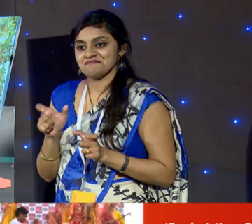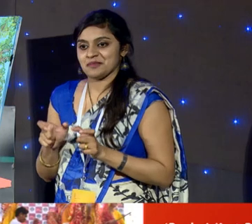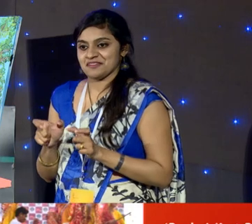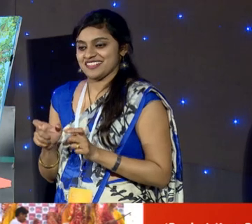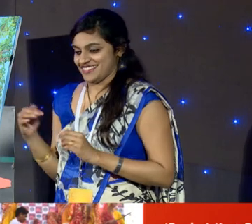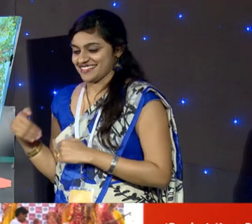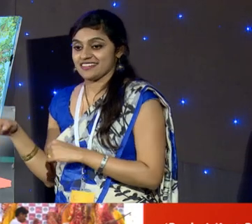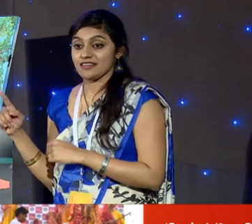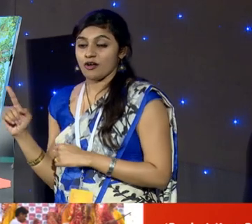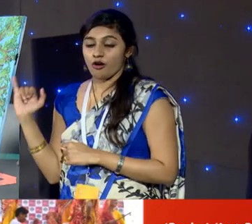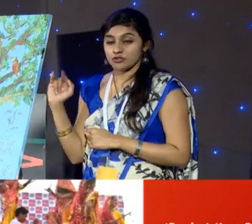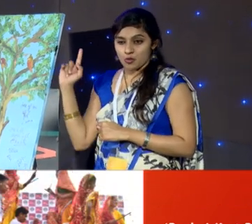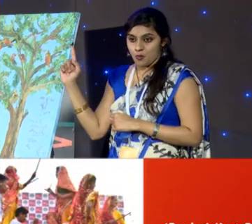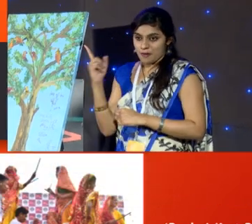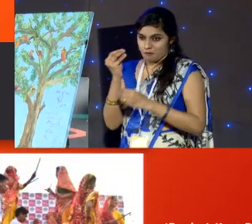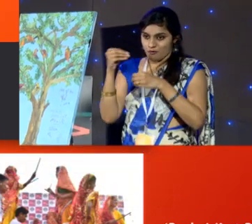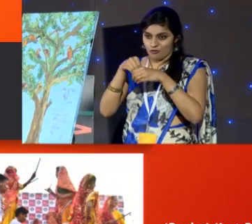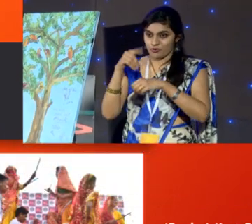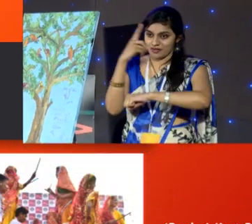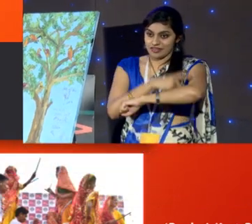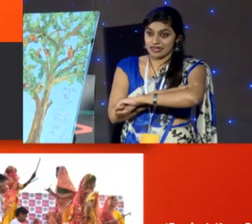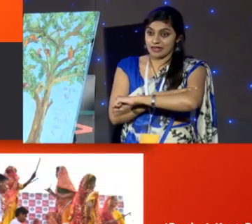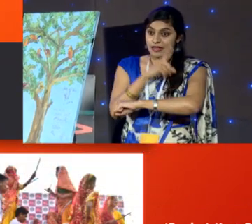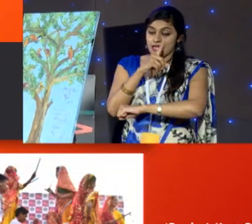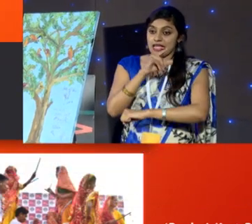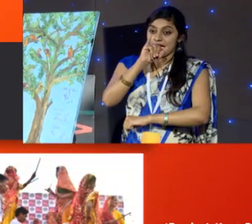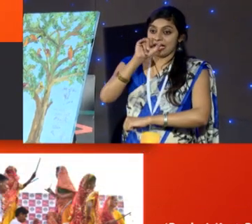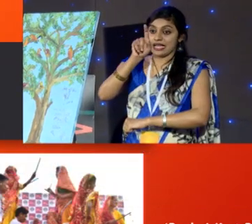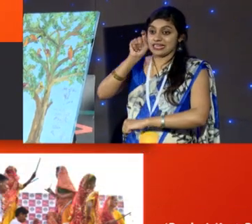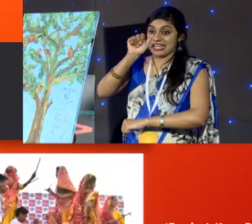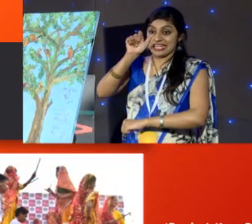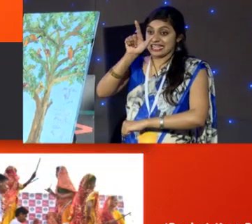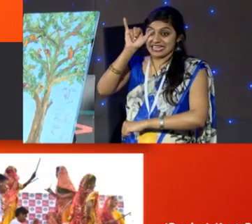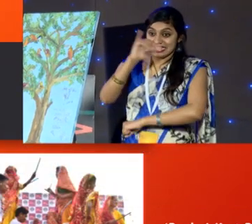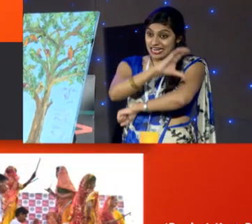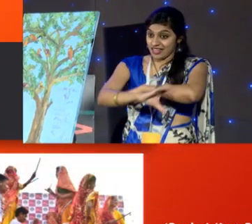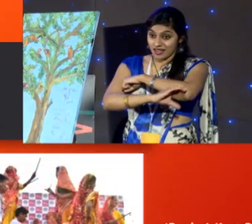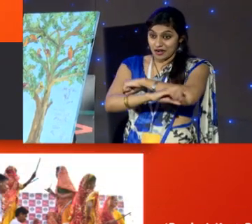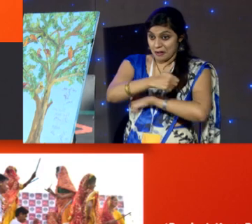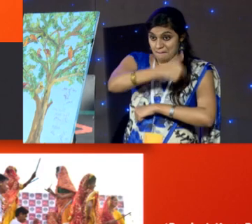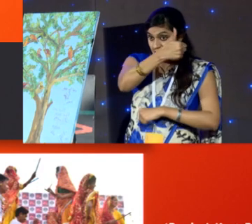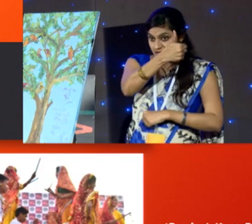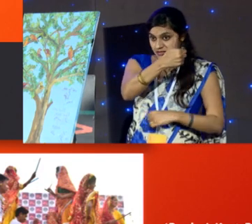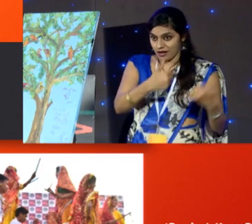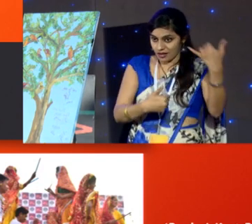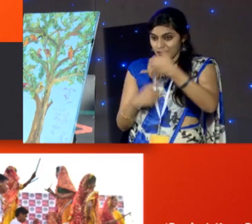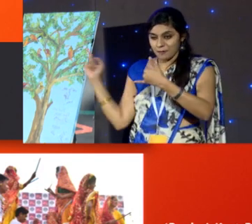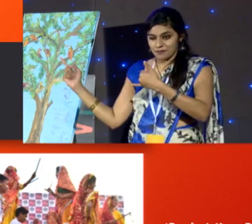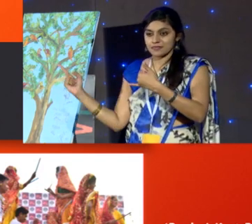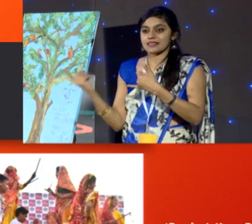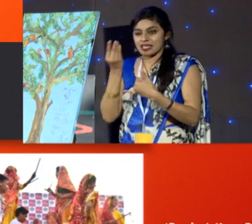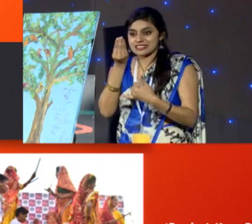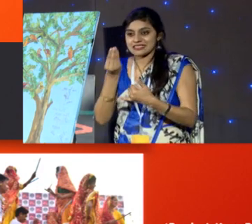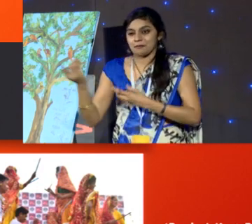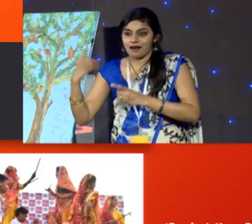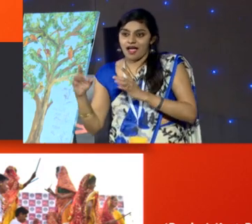ovation, and lakhs of people joined him in giving them standing ovation. We have also participated in Rahagiri.